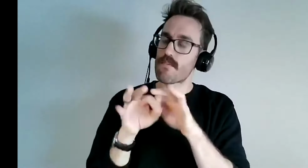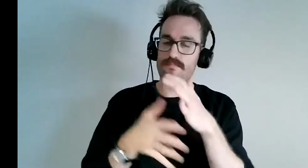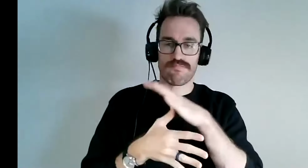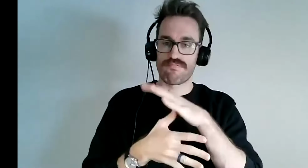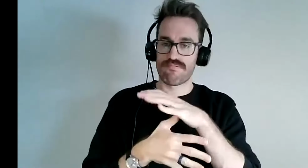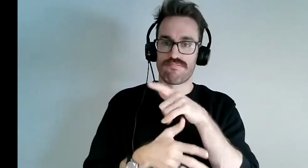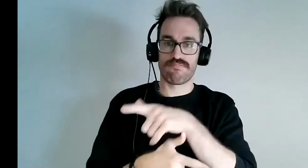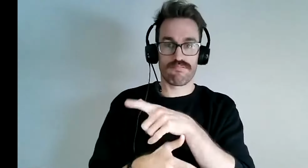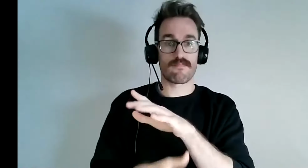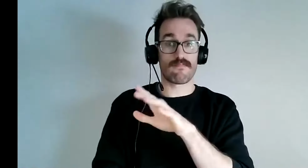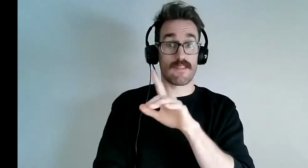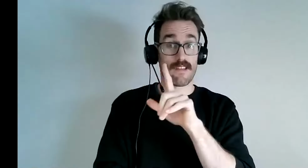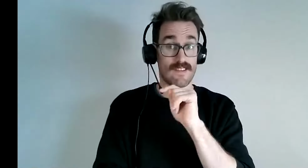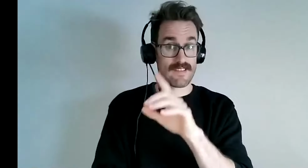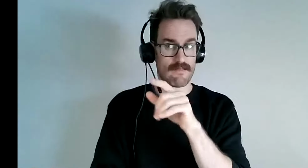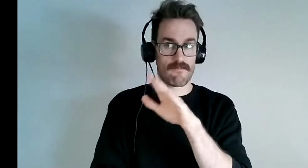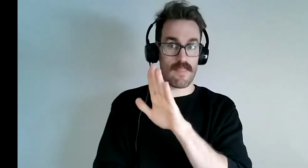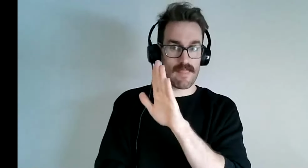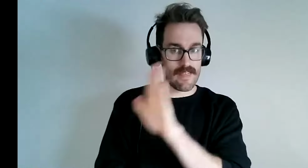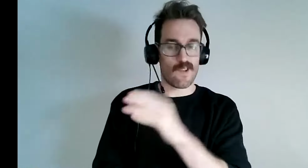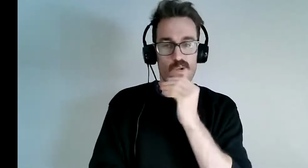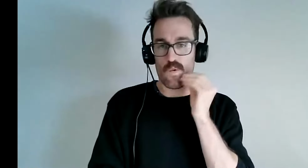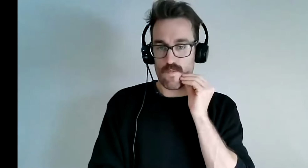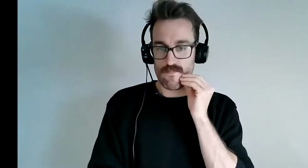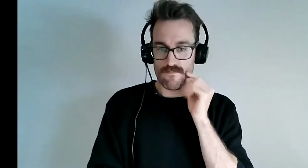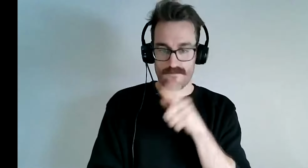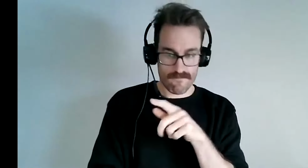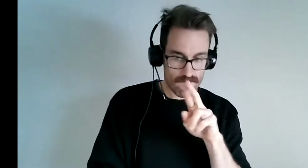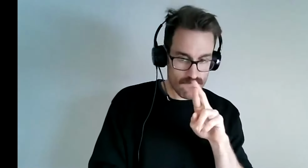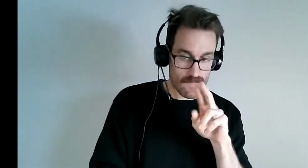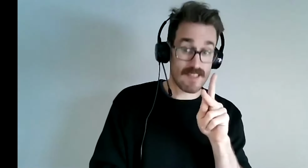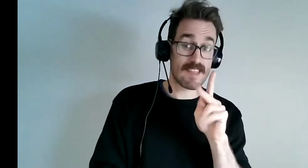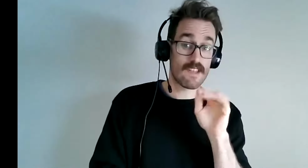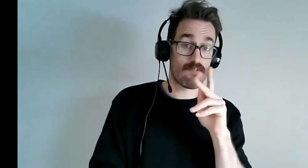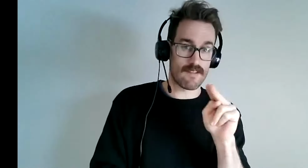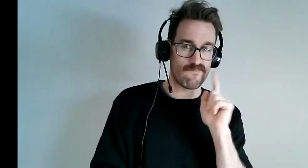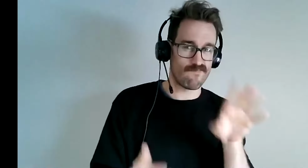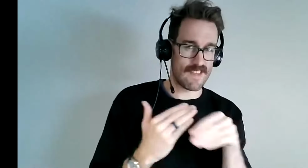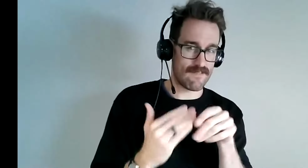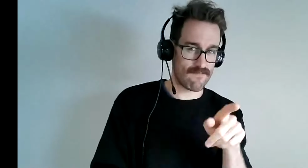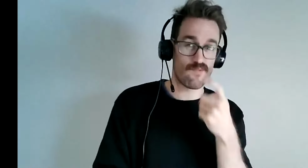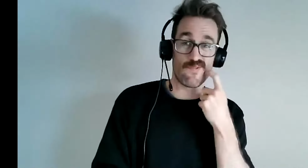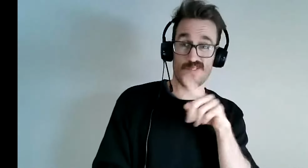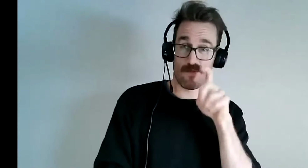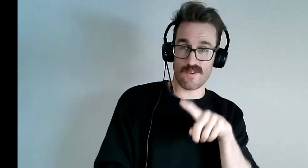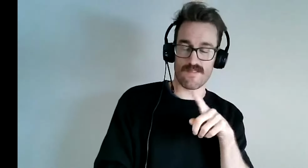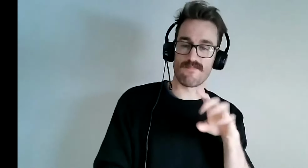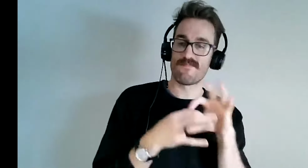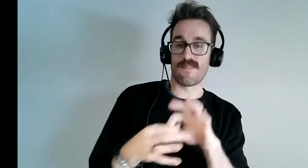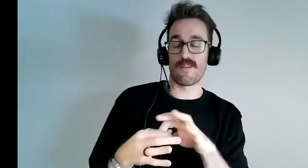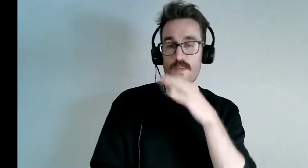discussions. Thanks. And just to build on that just for a minute. So the last question was about females versus